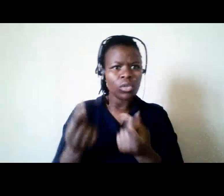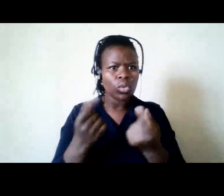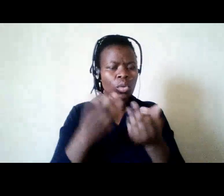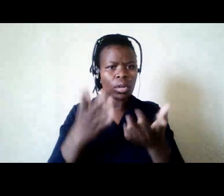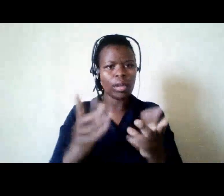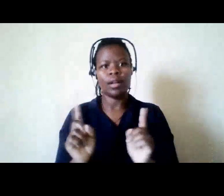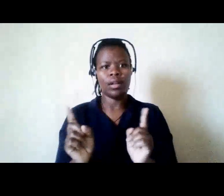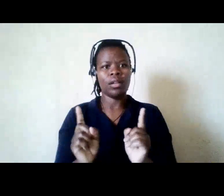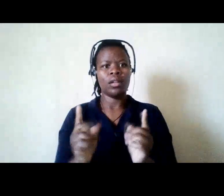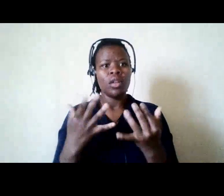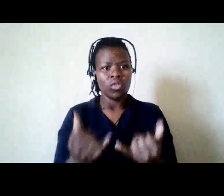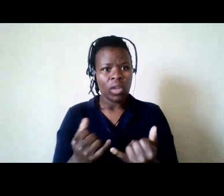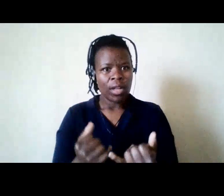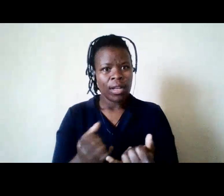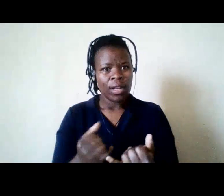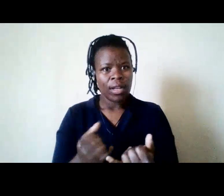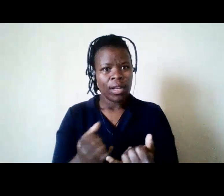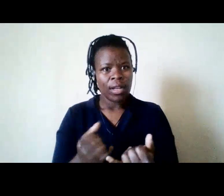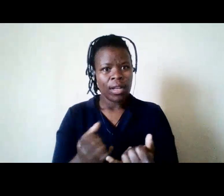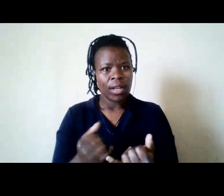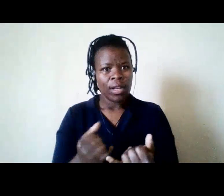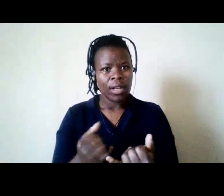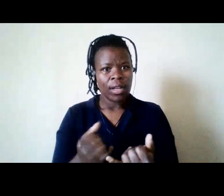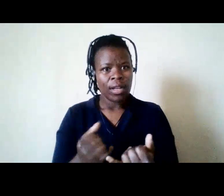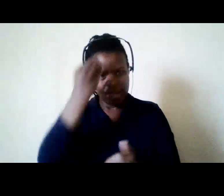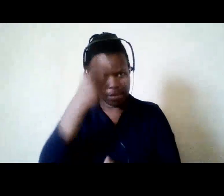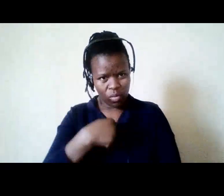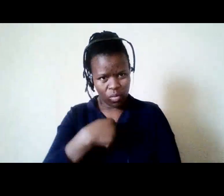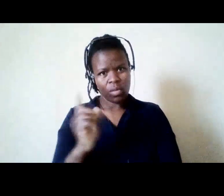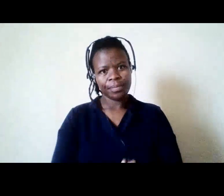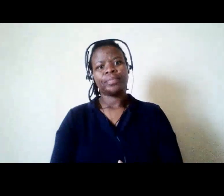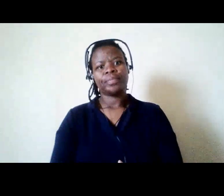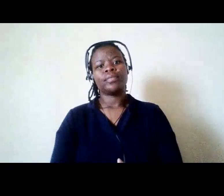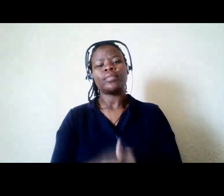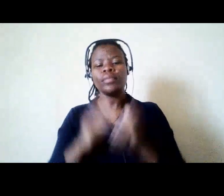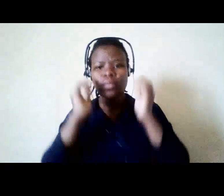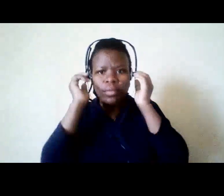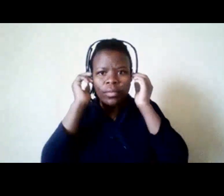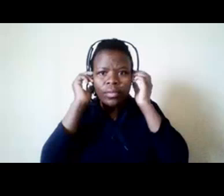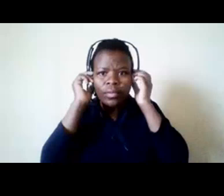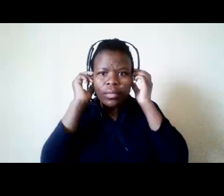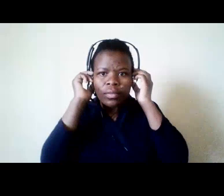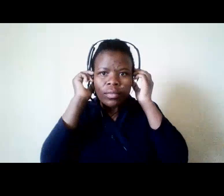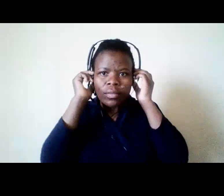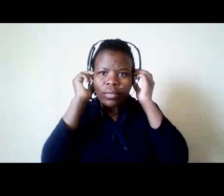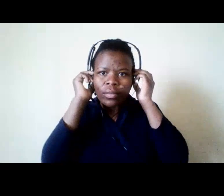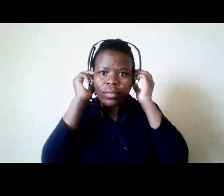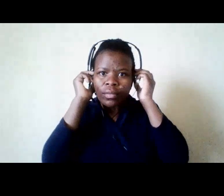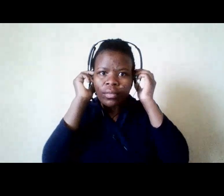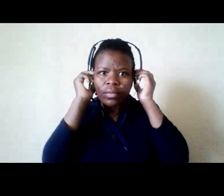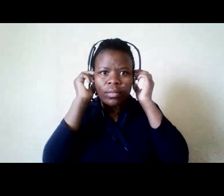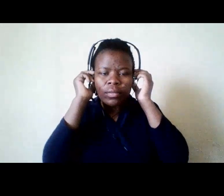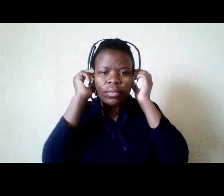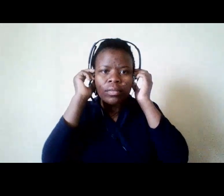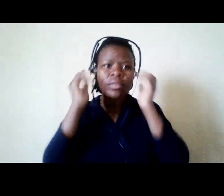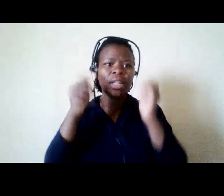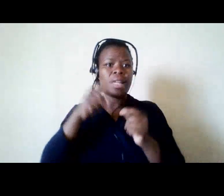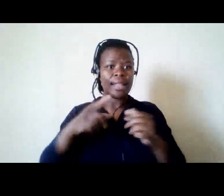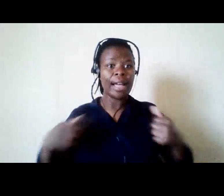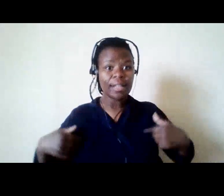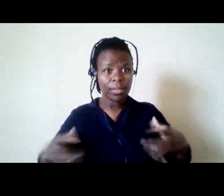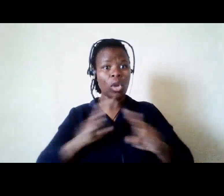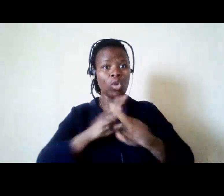So to me, the answer to your question is what Chantal was trying to say. That's the beginning. It's not the only part, but it's the